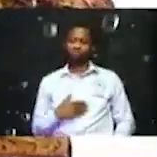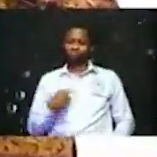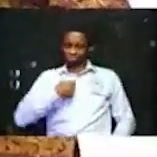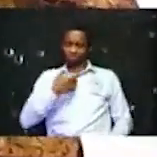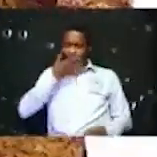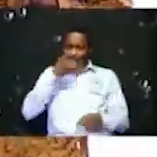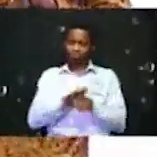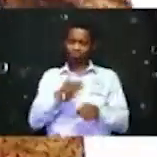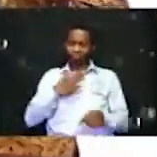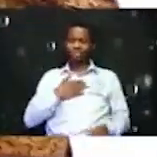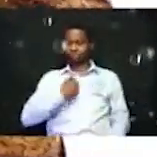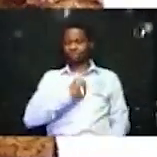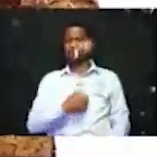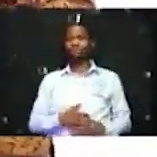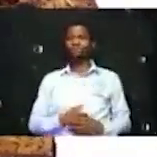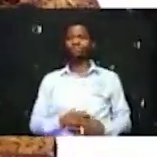lies.